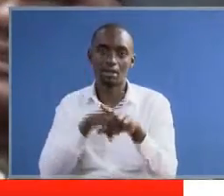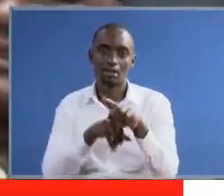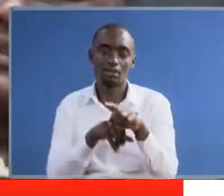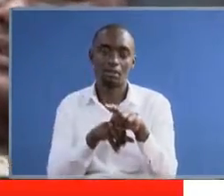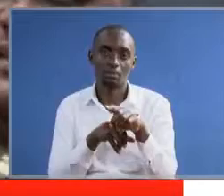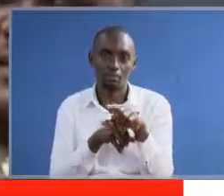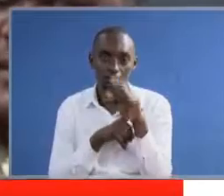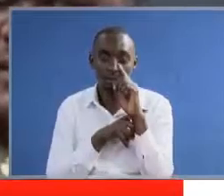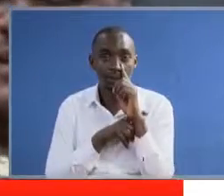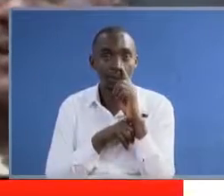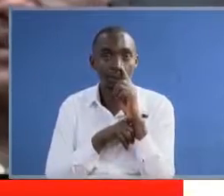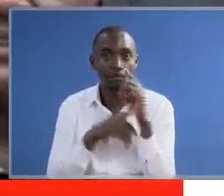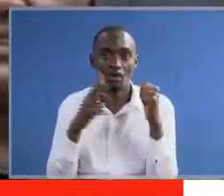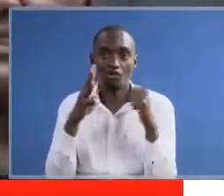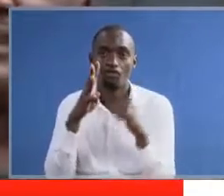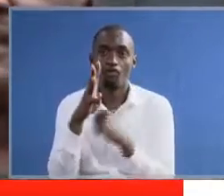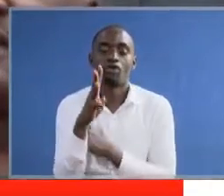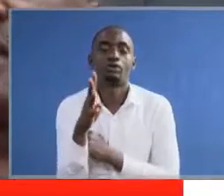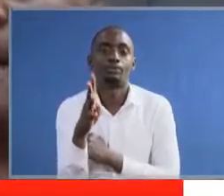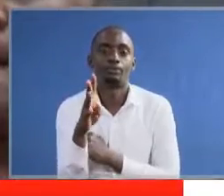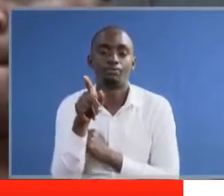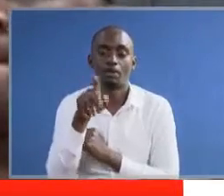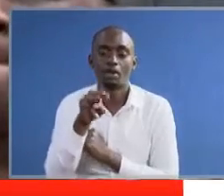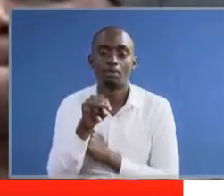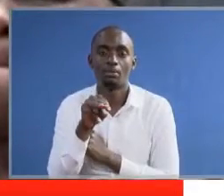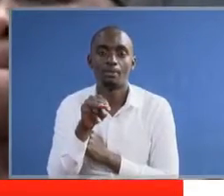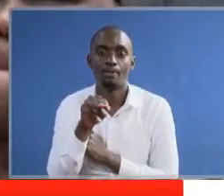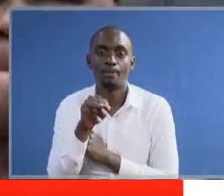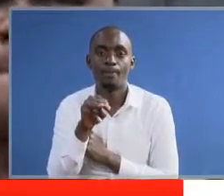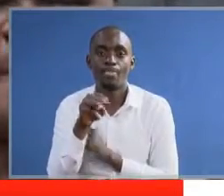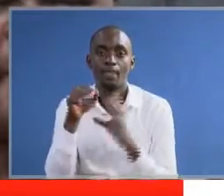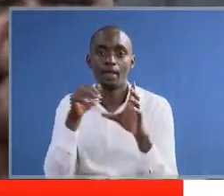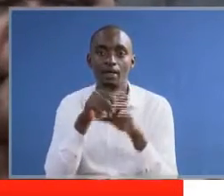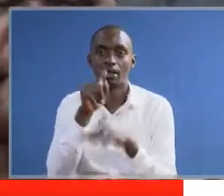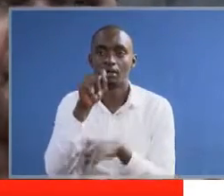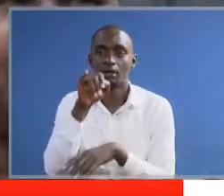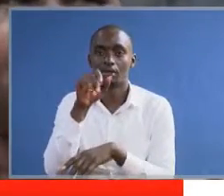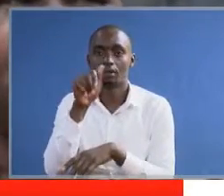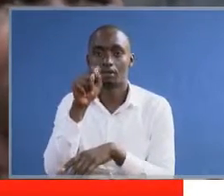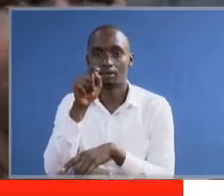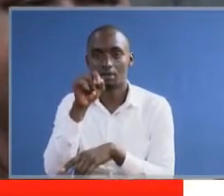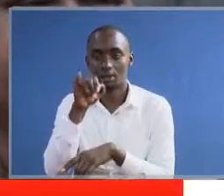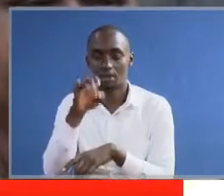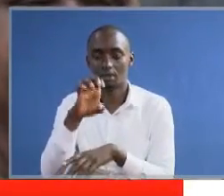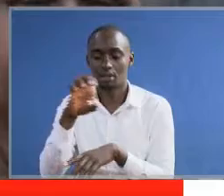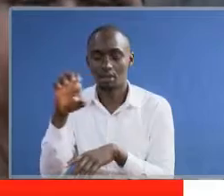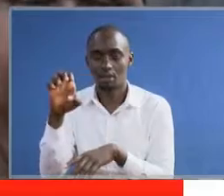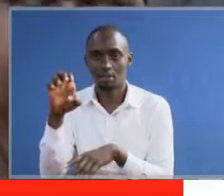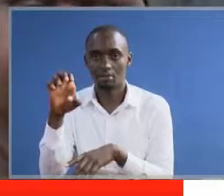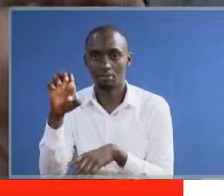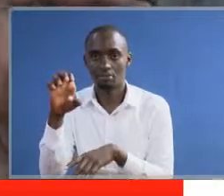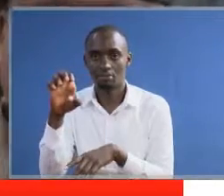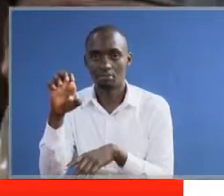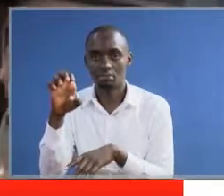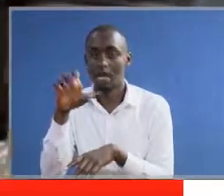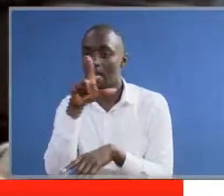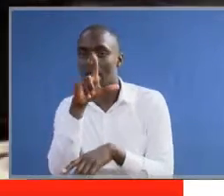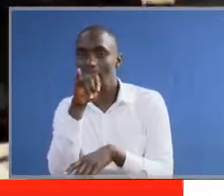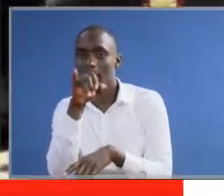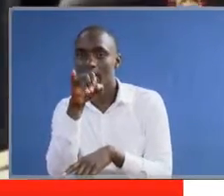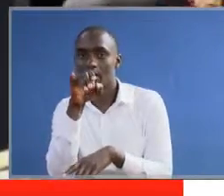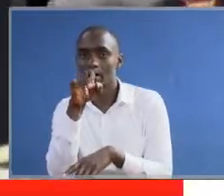around 4 p.m. In Tiat East, a location called Ripko,